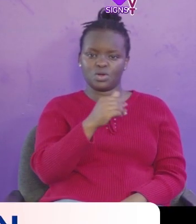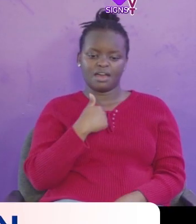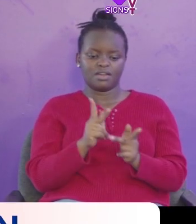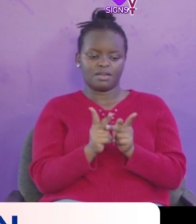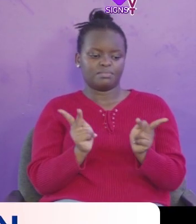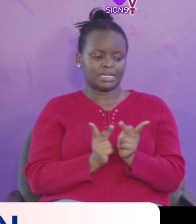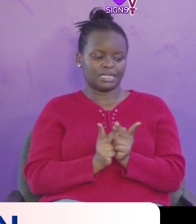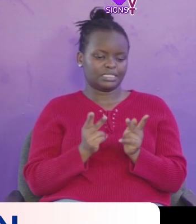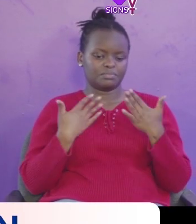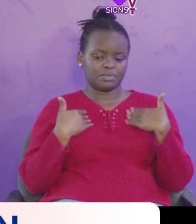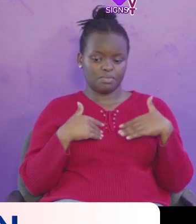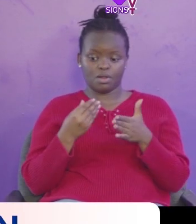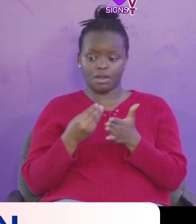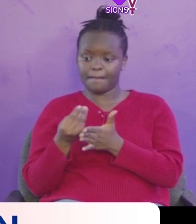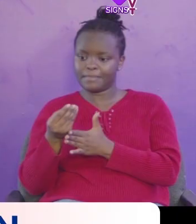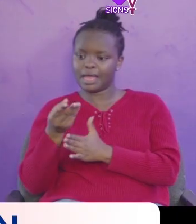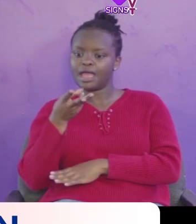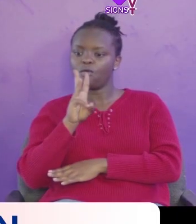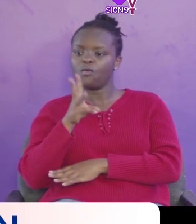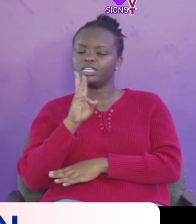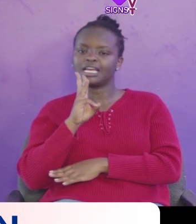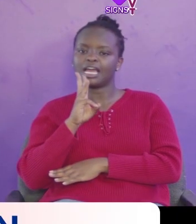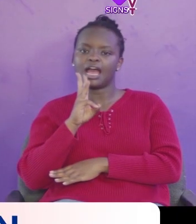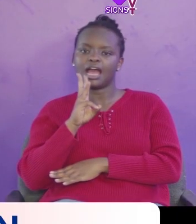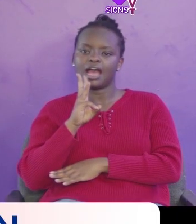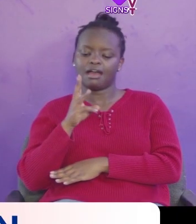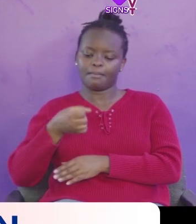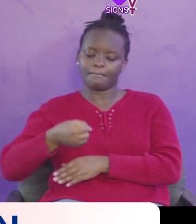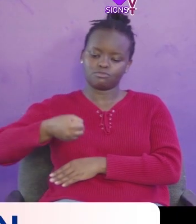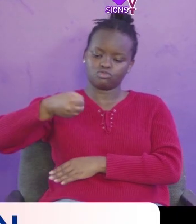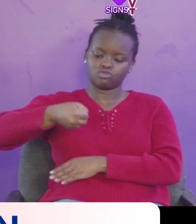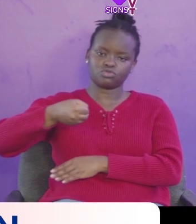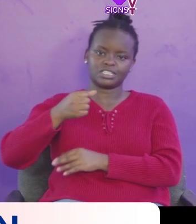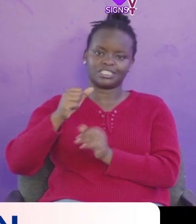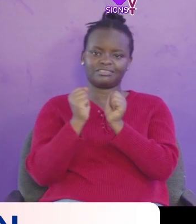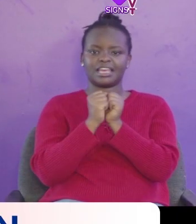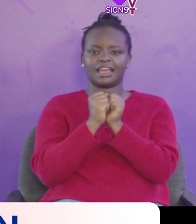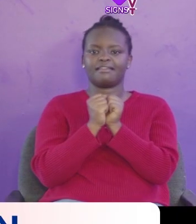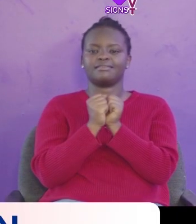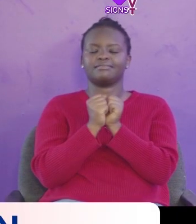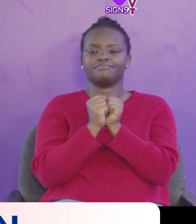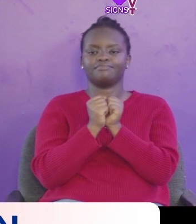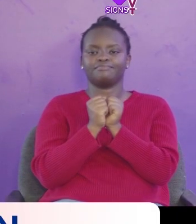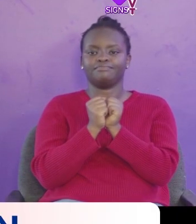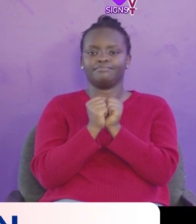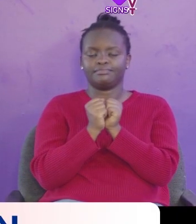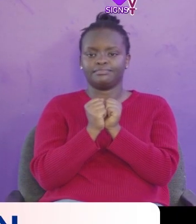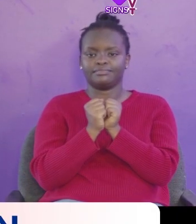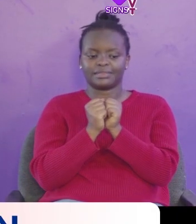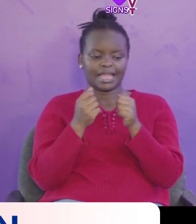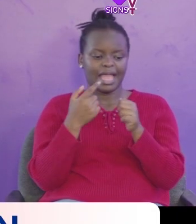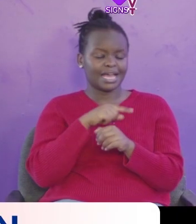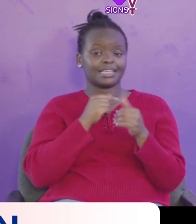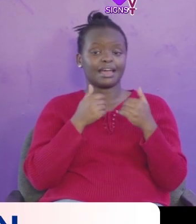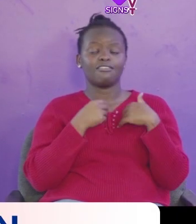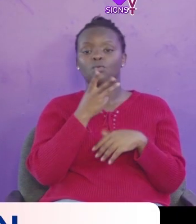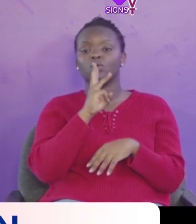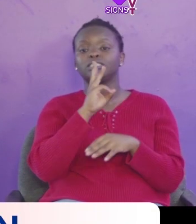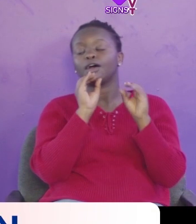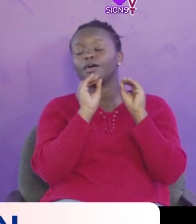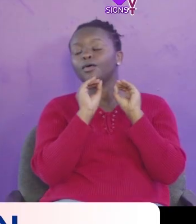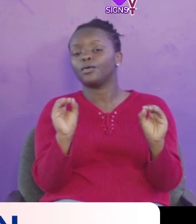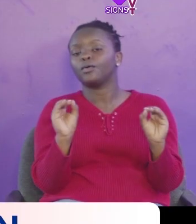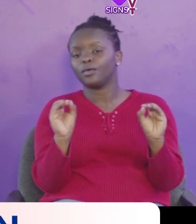watu wananunua maji. Mtungi bado na 10 bob. So maji iundu. Kama tu hatuna maji.